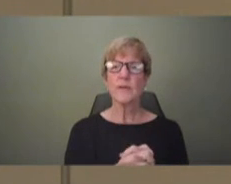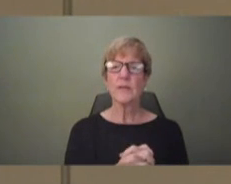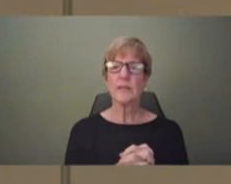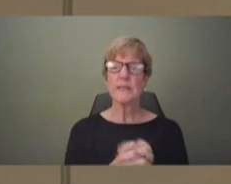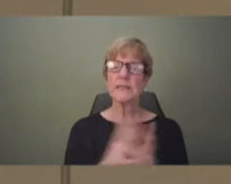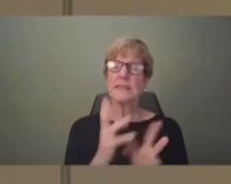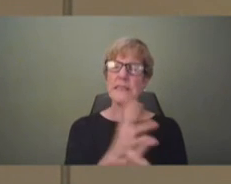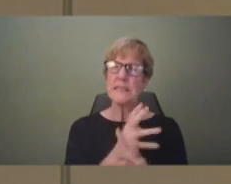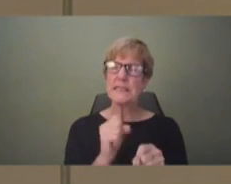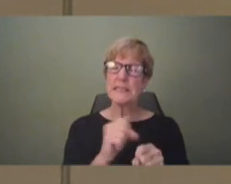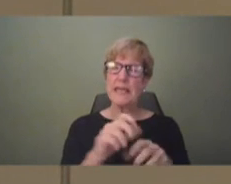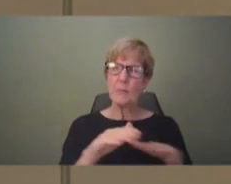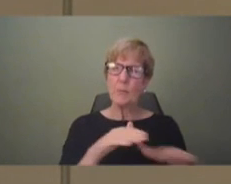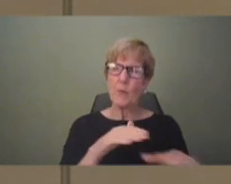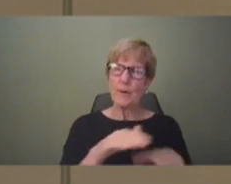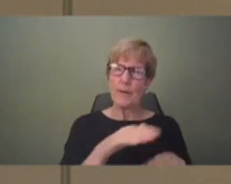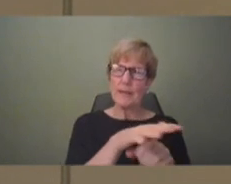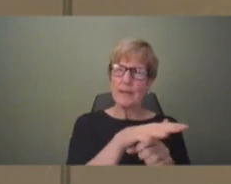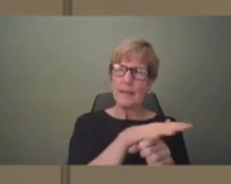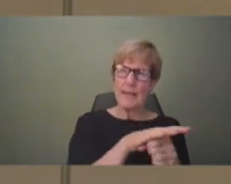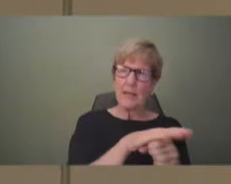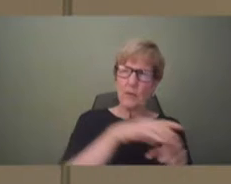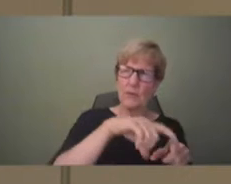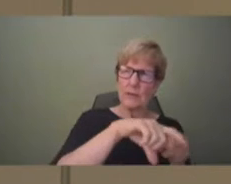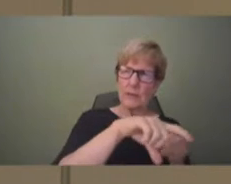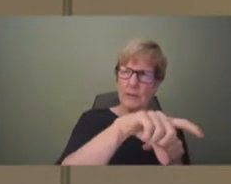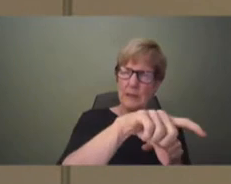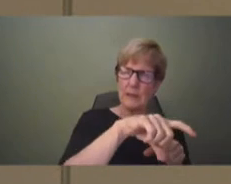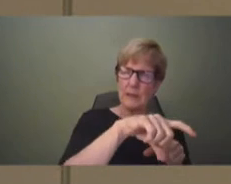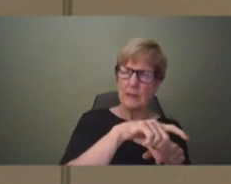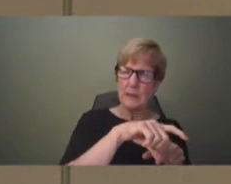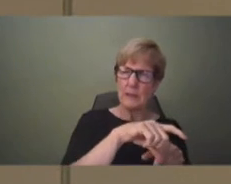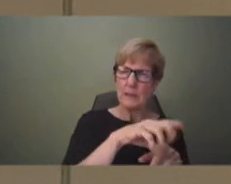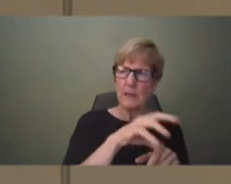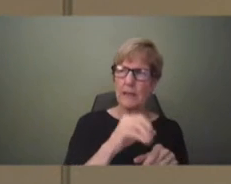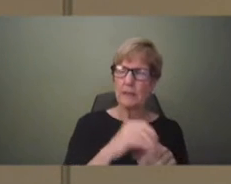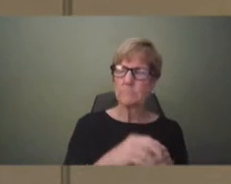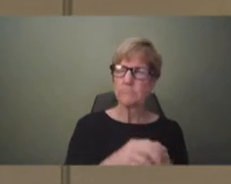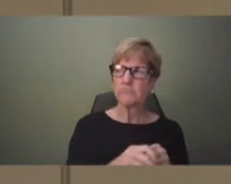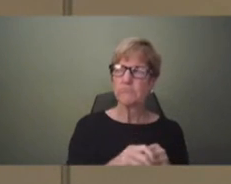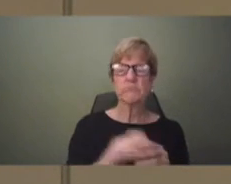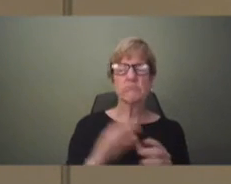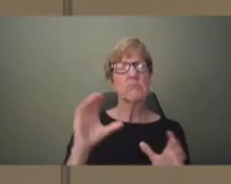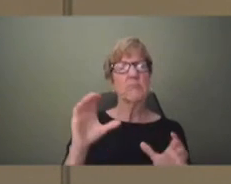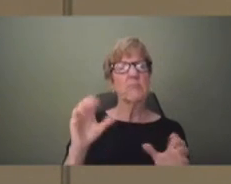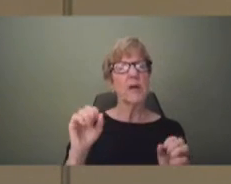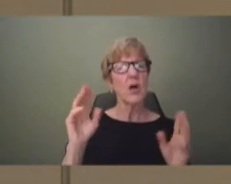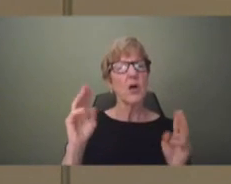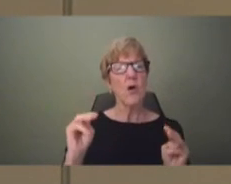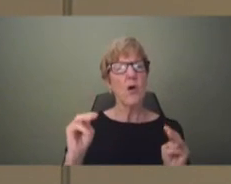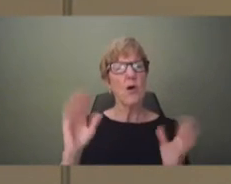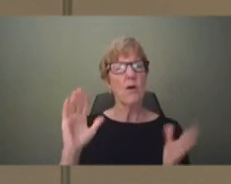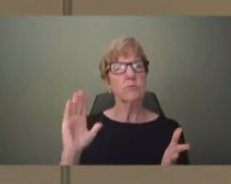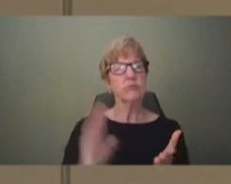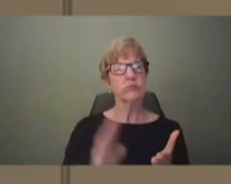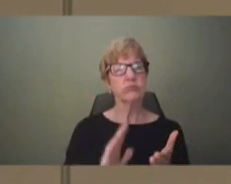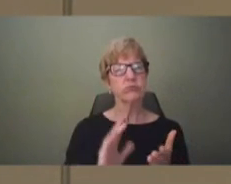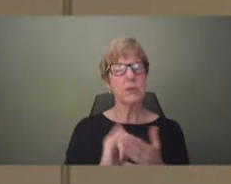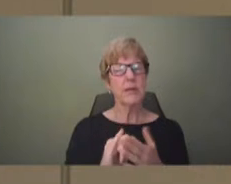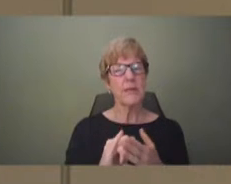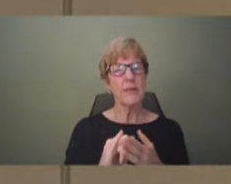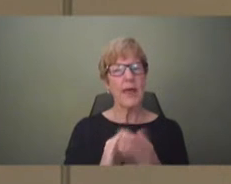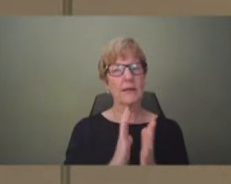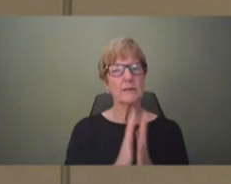area while also kind of I don't know calming calming that intersection um so